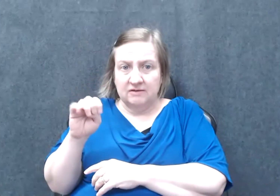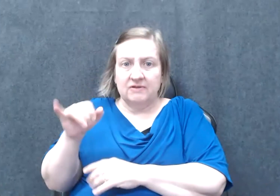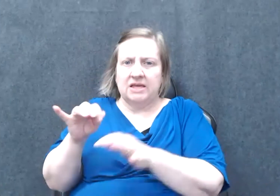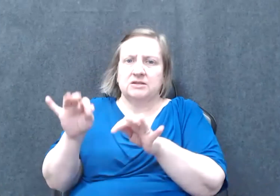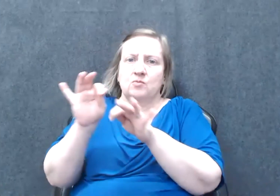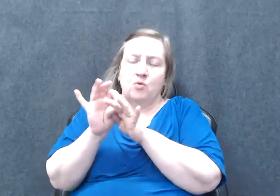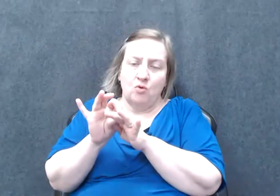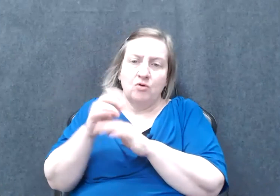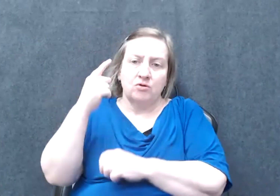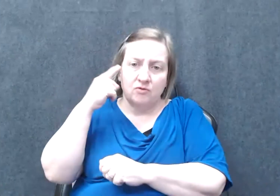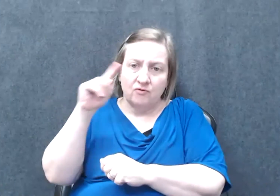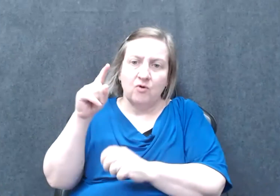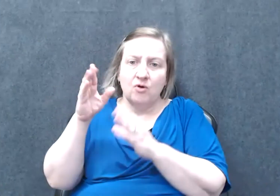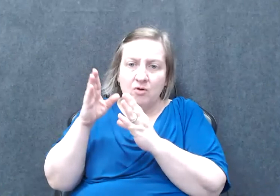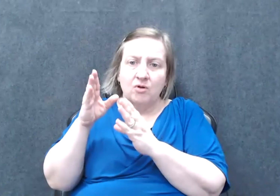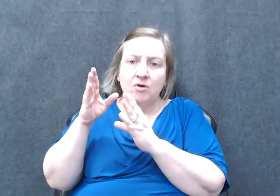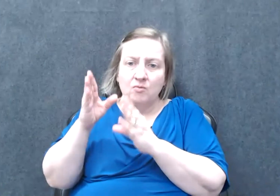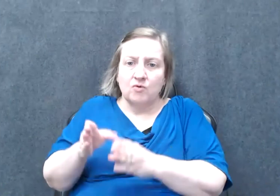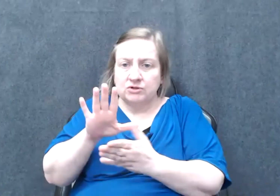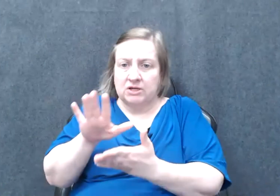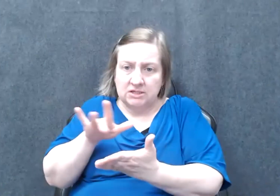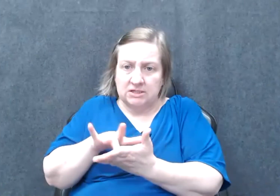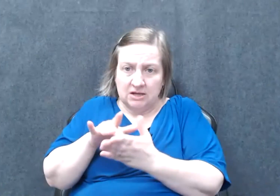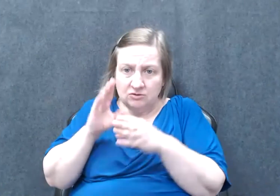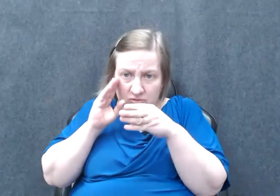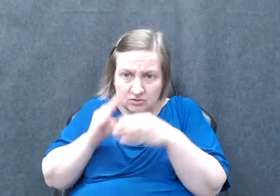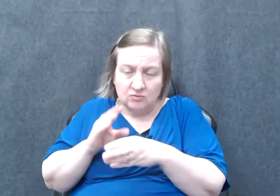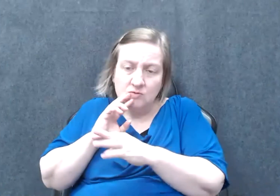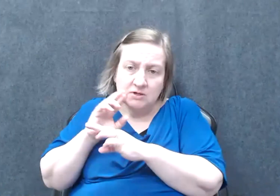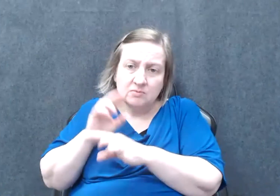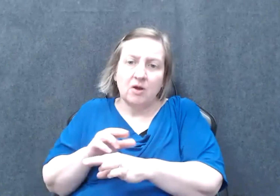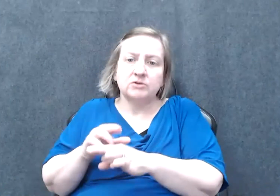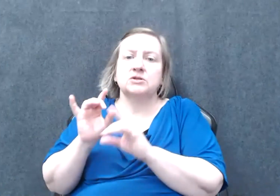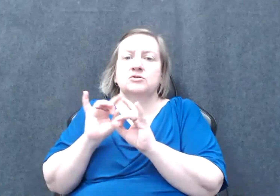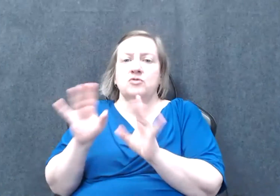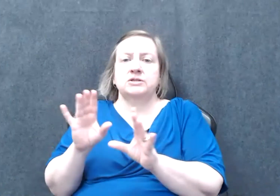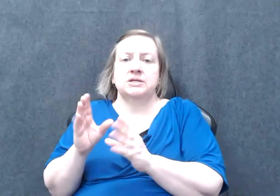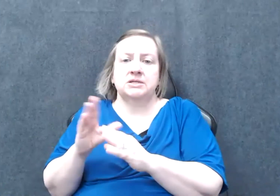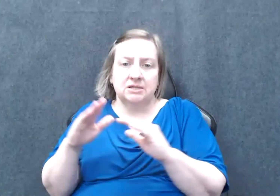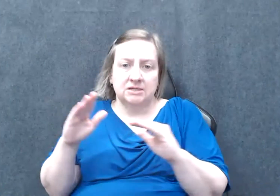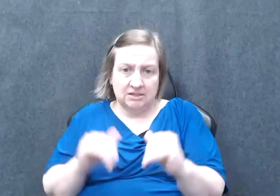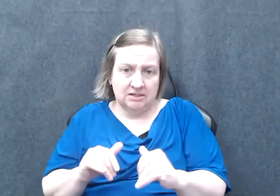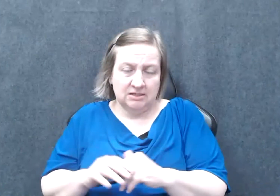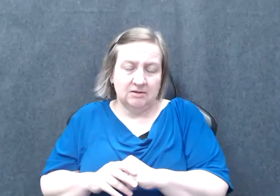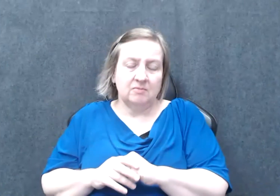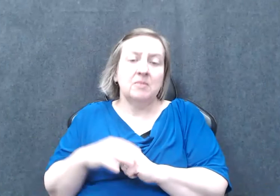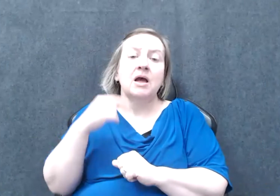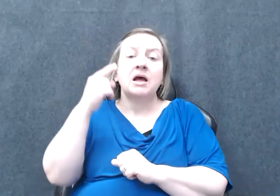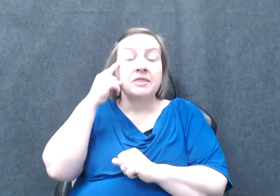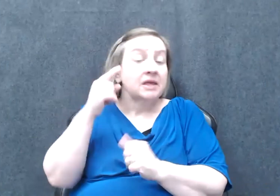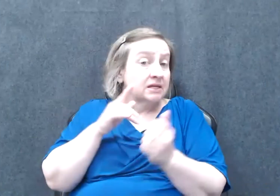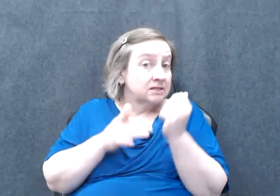for a person-centered responsive crisis system. And I think on a technology